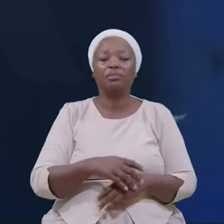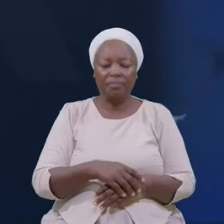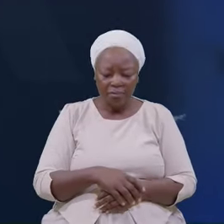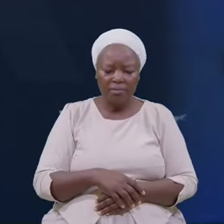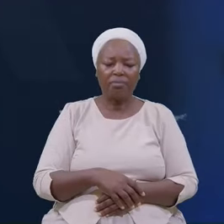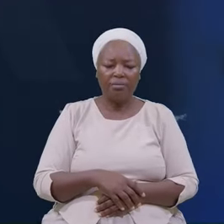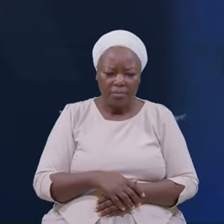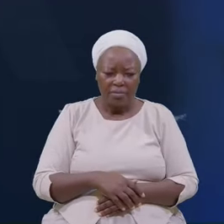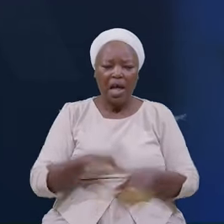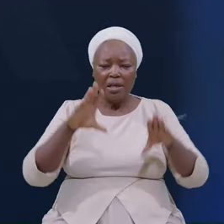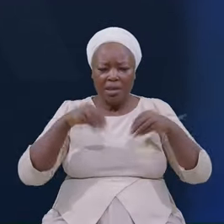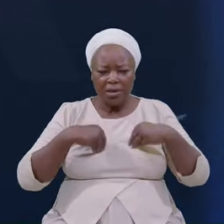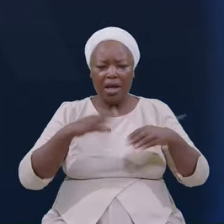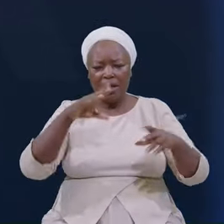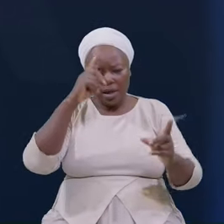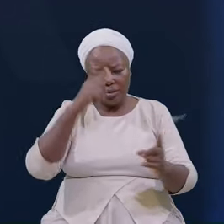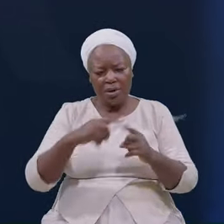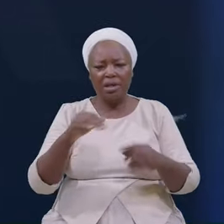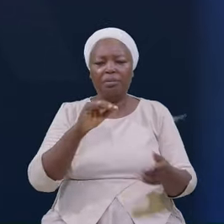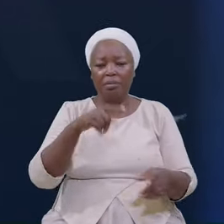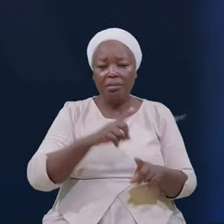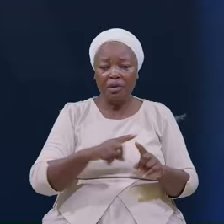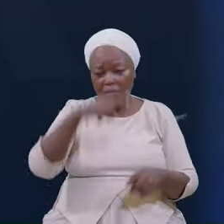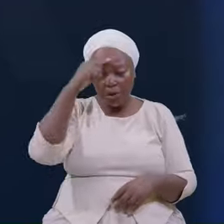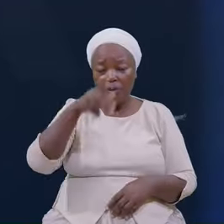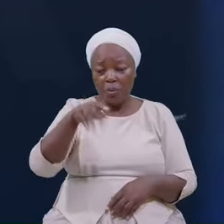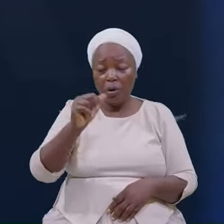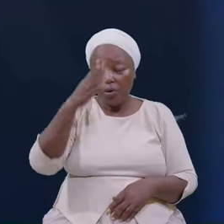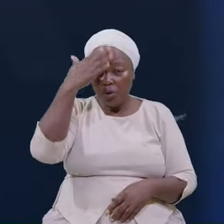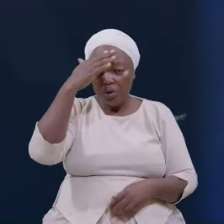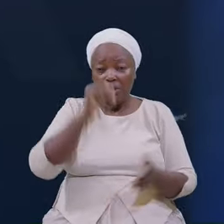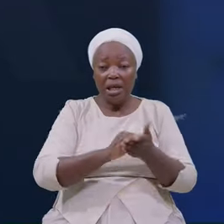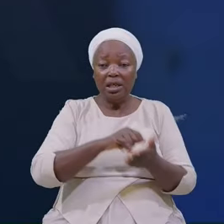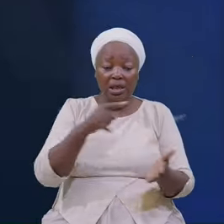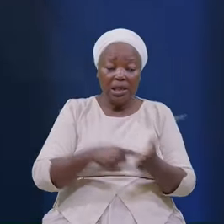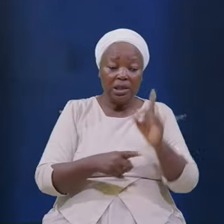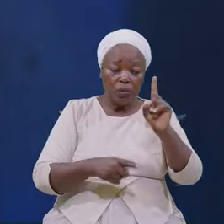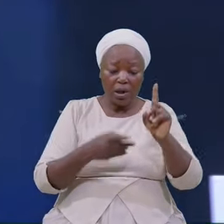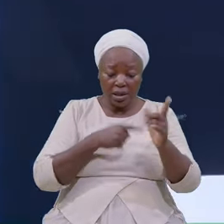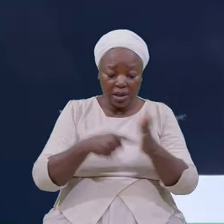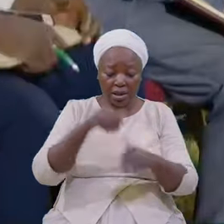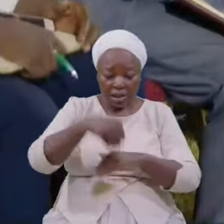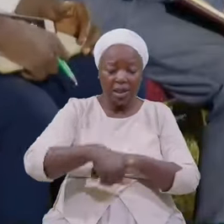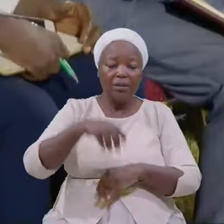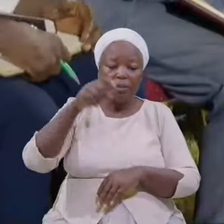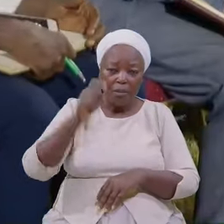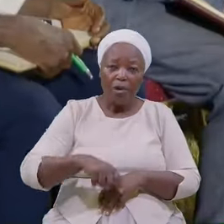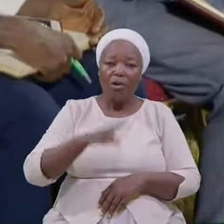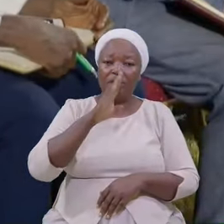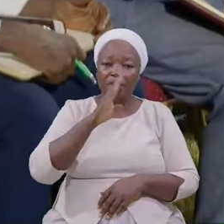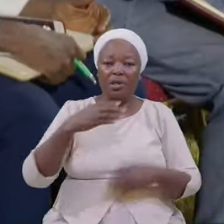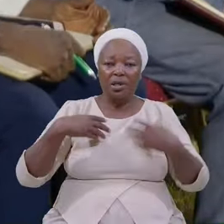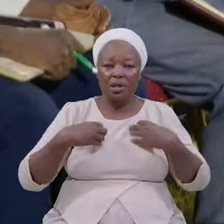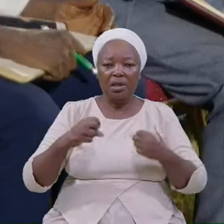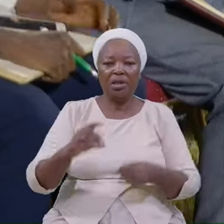nodding his head, and Paul knew this one tonight must be healed. Toutes les fois que Paul mentionnait qu'il y a la guérison dans